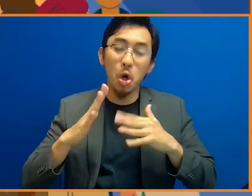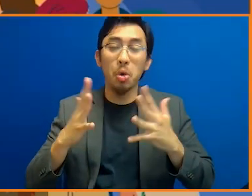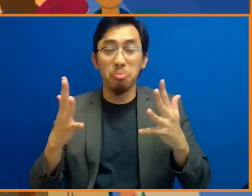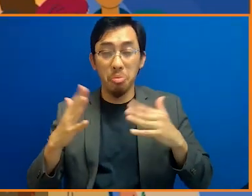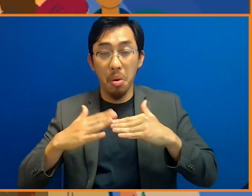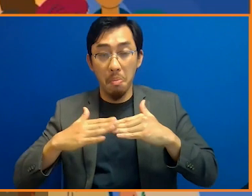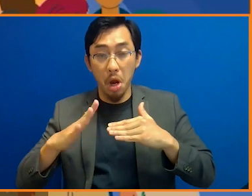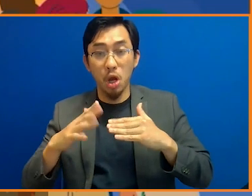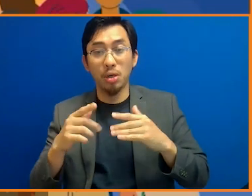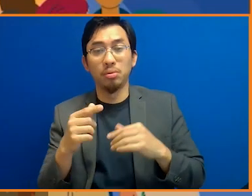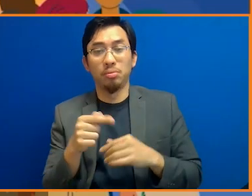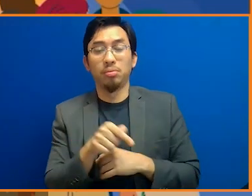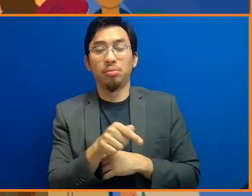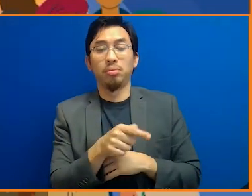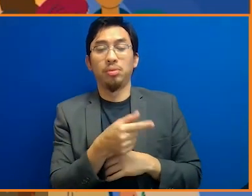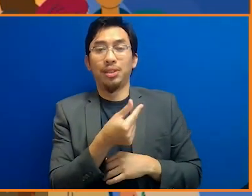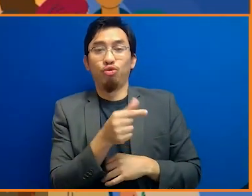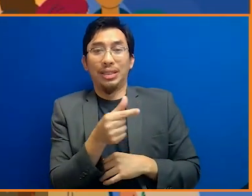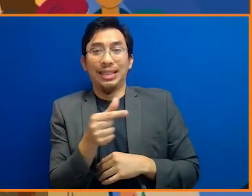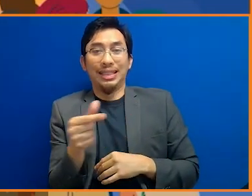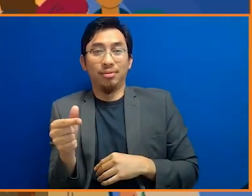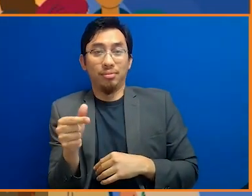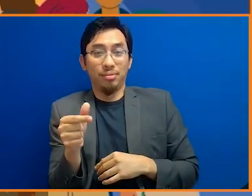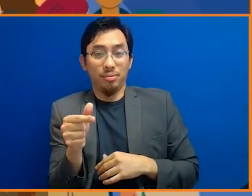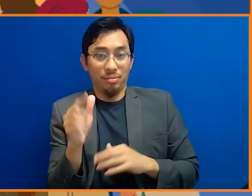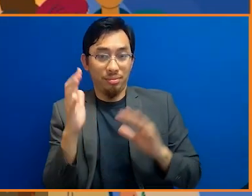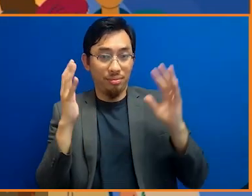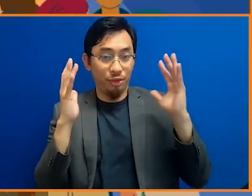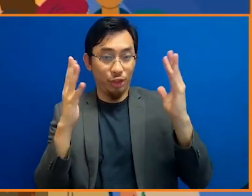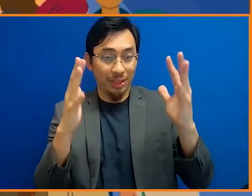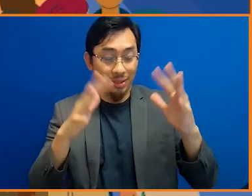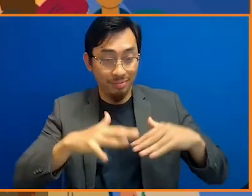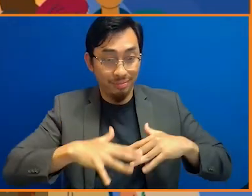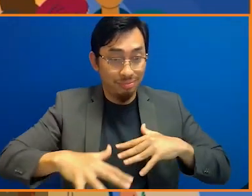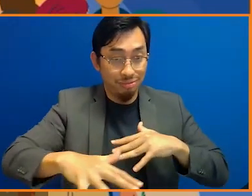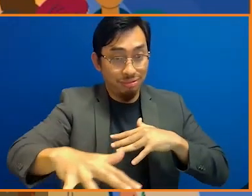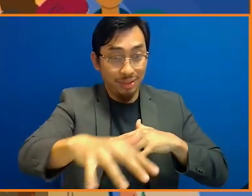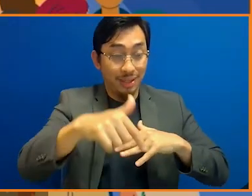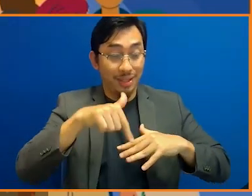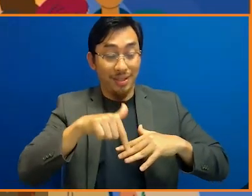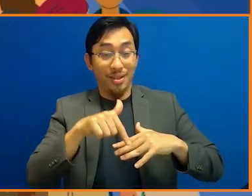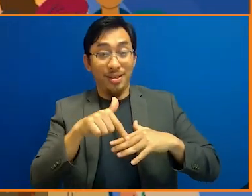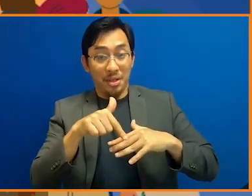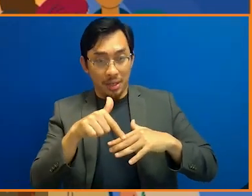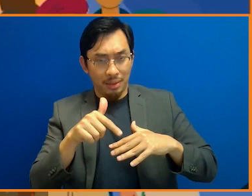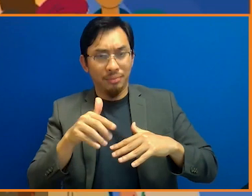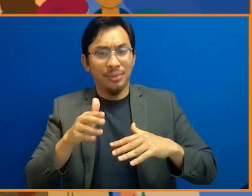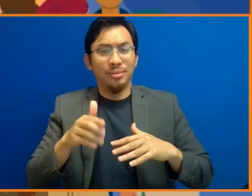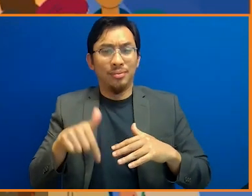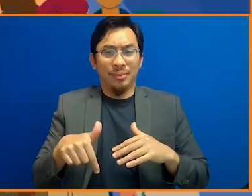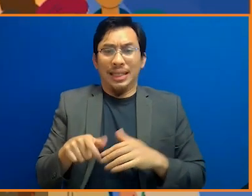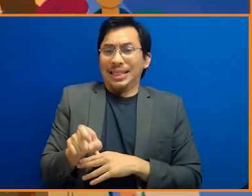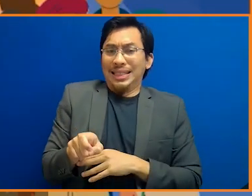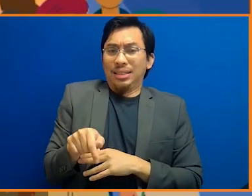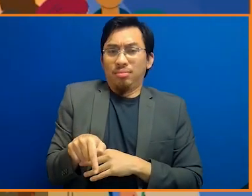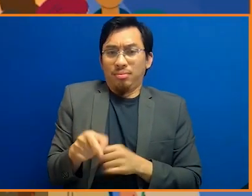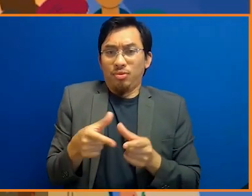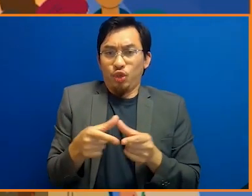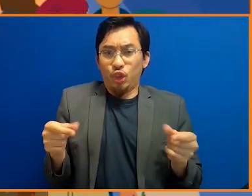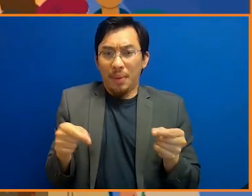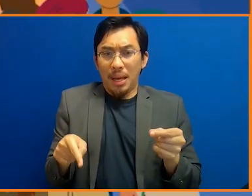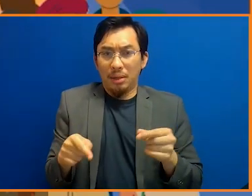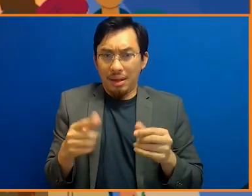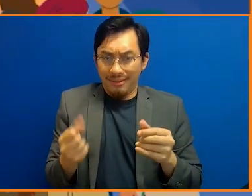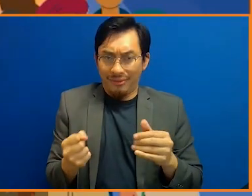that, it's beyond the capacity of the green infrastructure. So we need, like in Japan, we